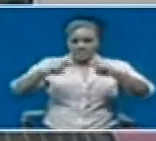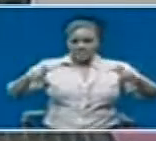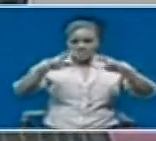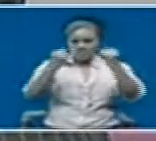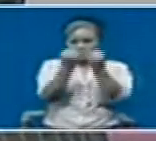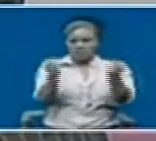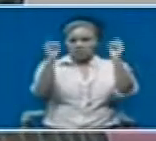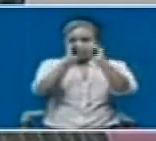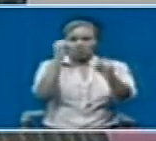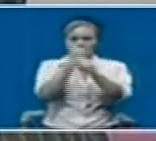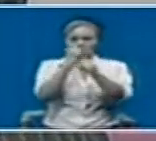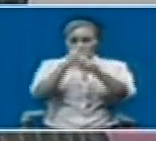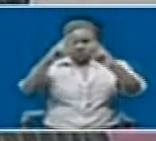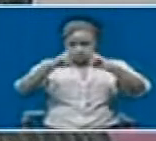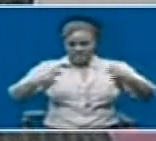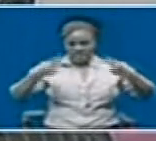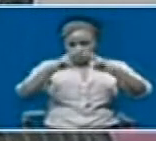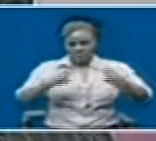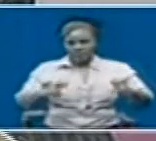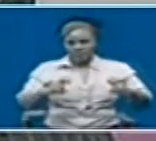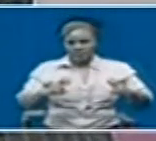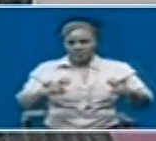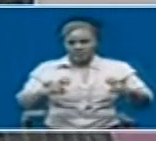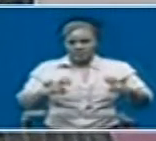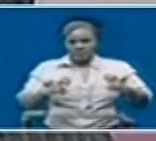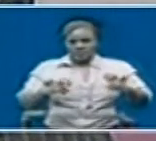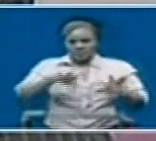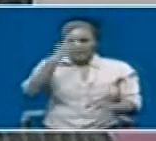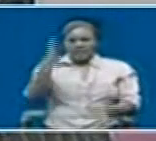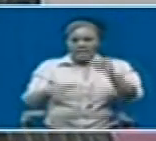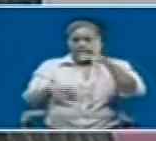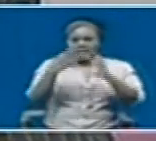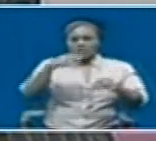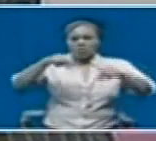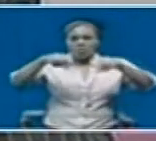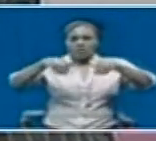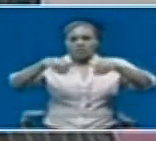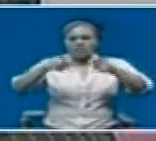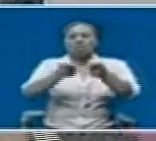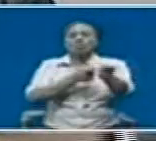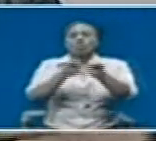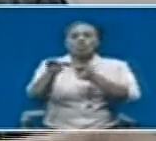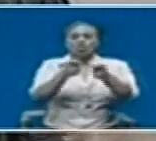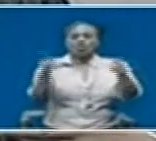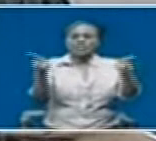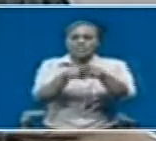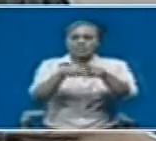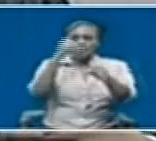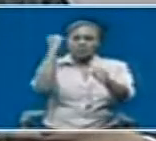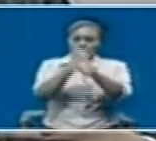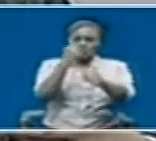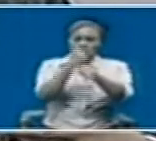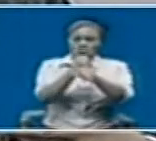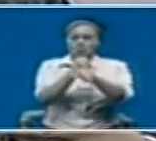do research in therapeutic sciences mm-hmm. where we analyze drug quality control. We also do the same